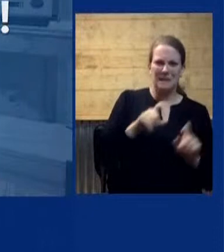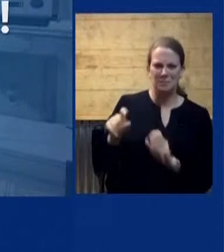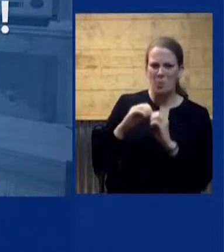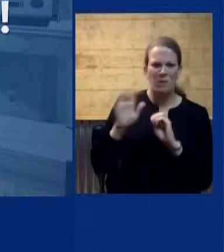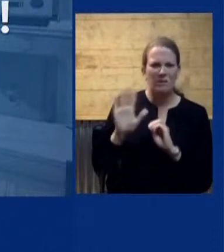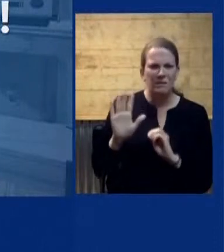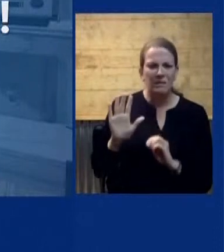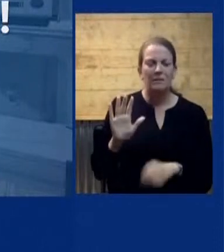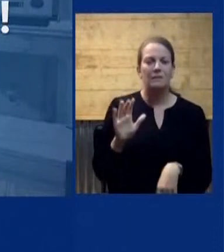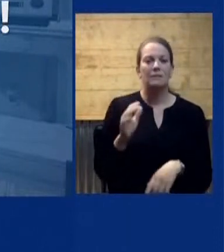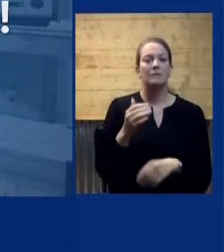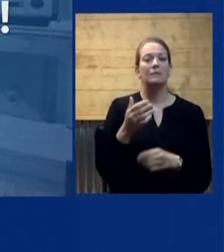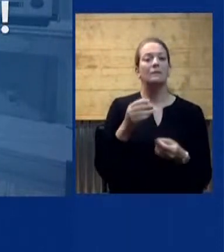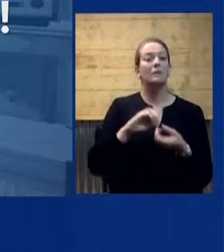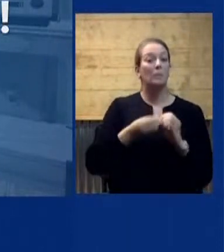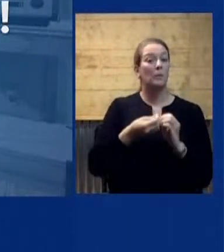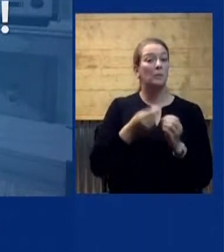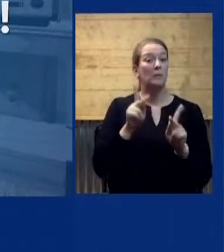Hospitalizations are going up.